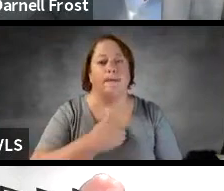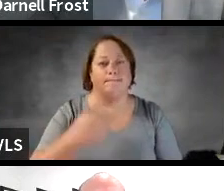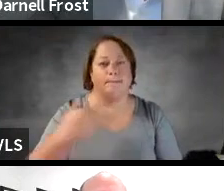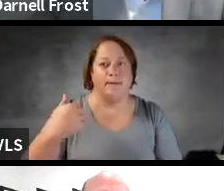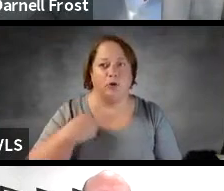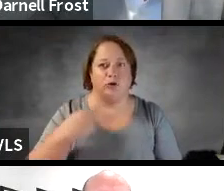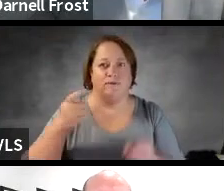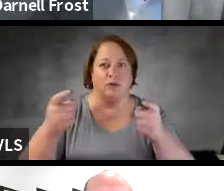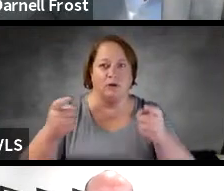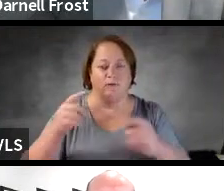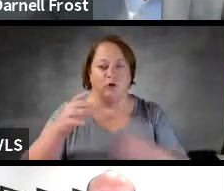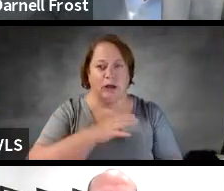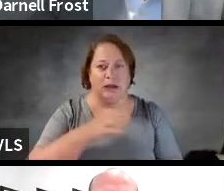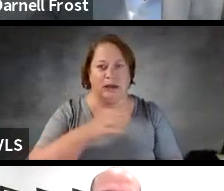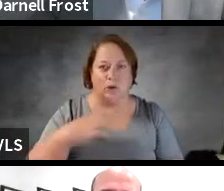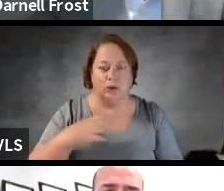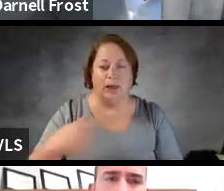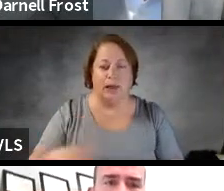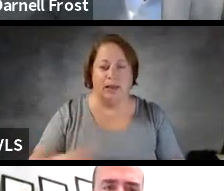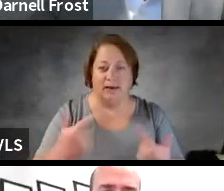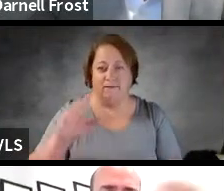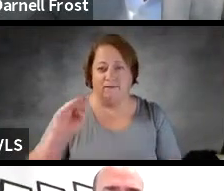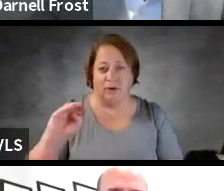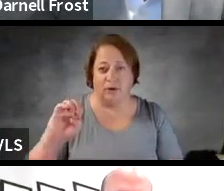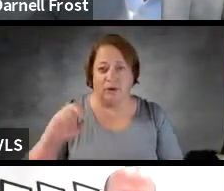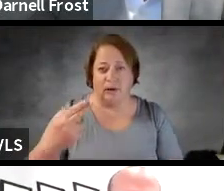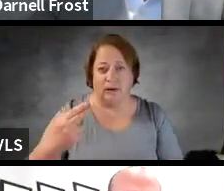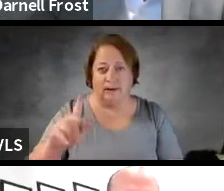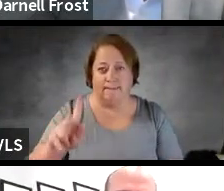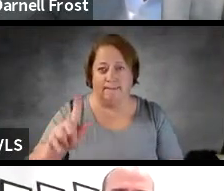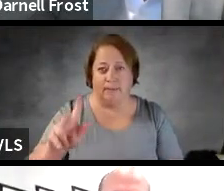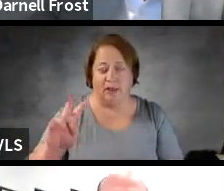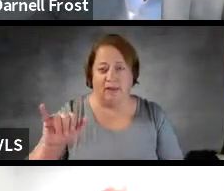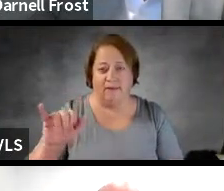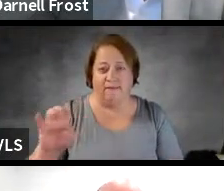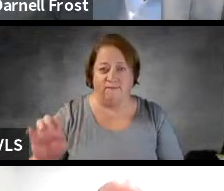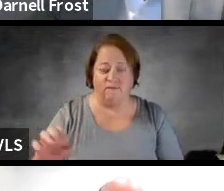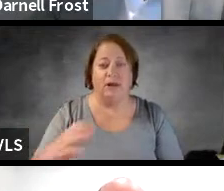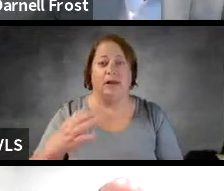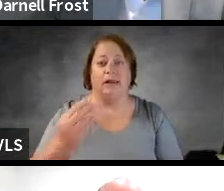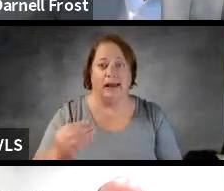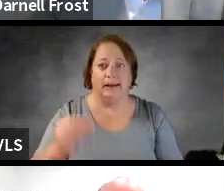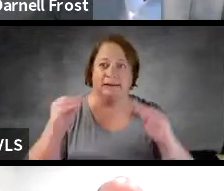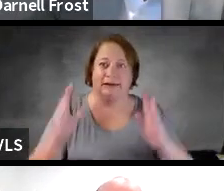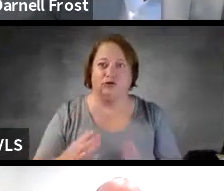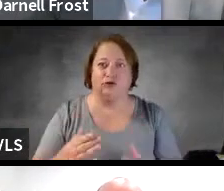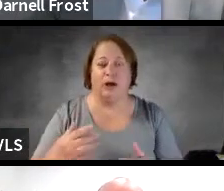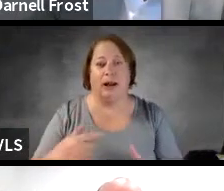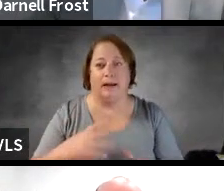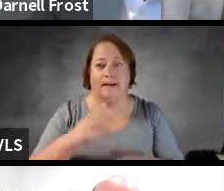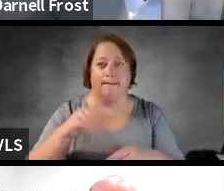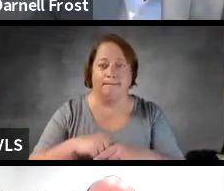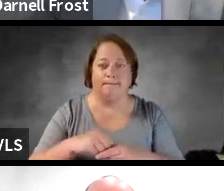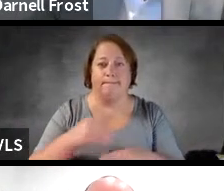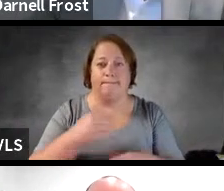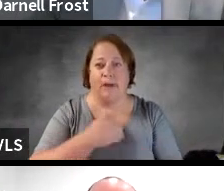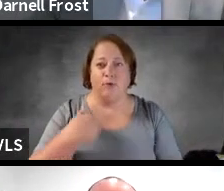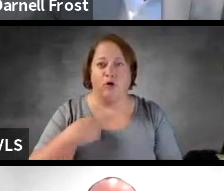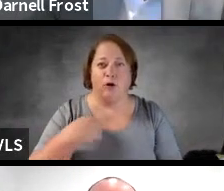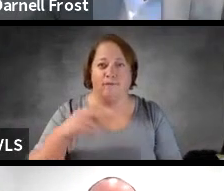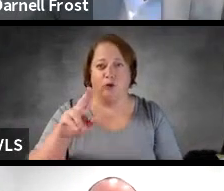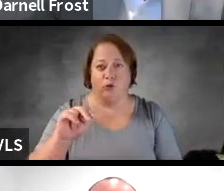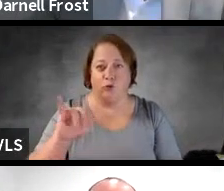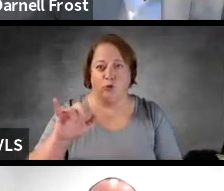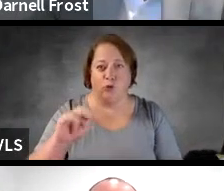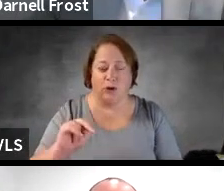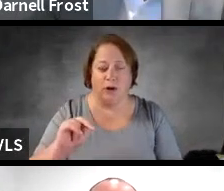St. Louis, I am a Melville resident, an educator, and proud union member of Parkway NEA. I am submitting these public comments